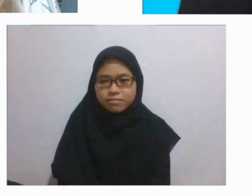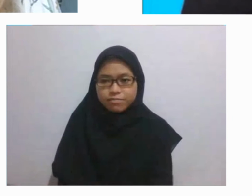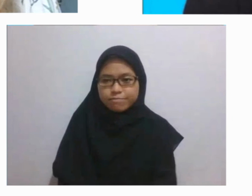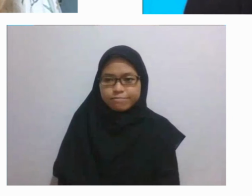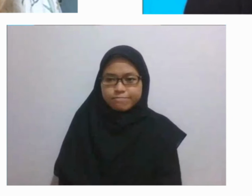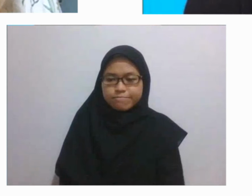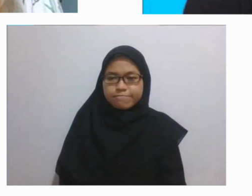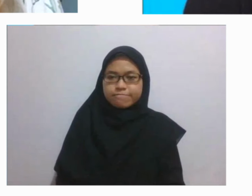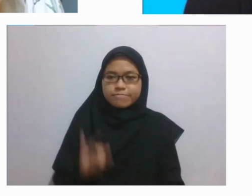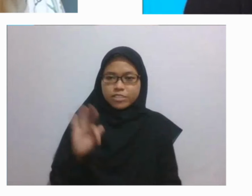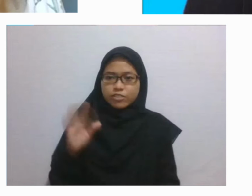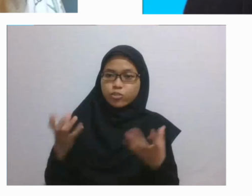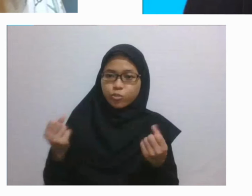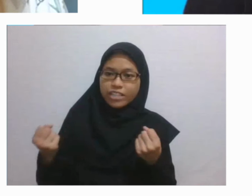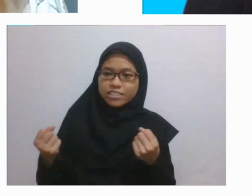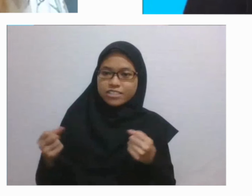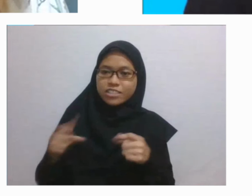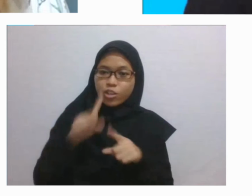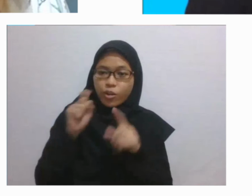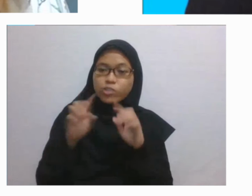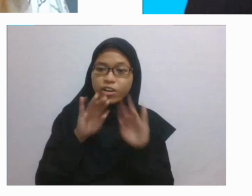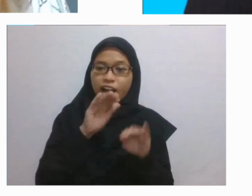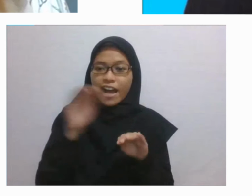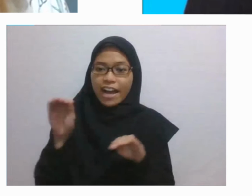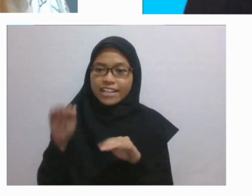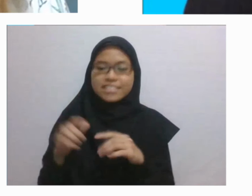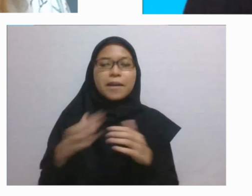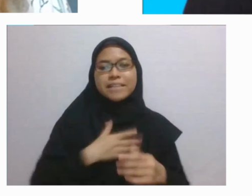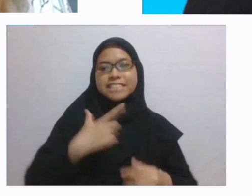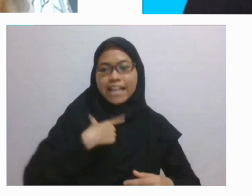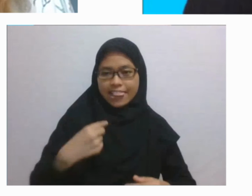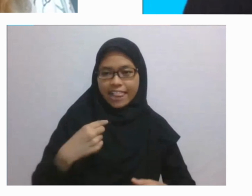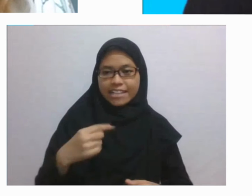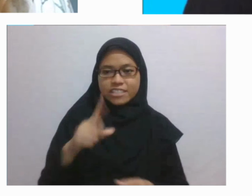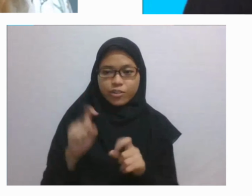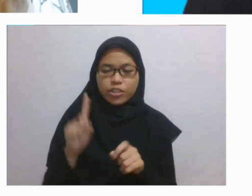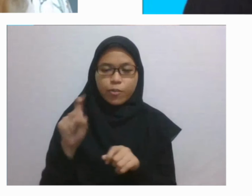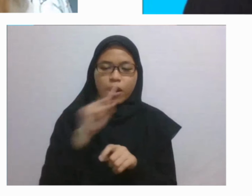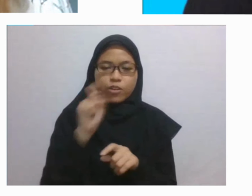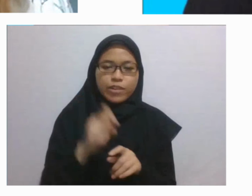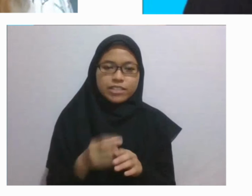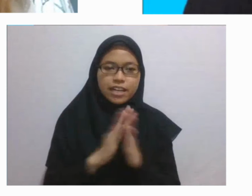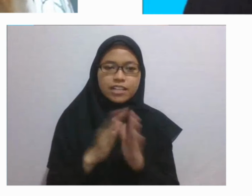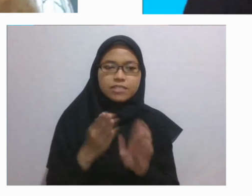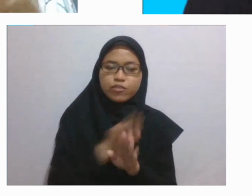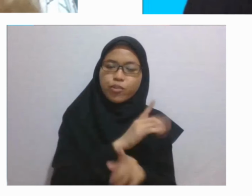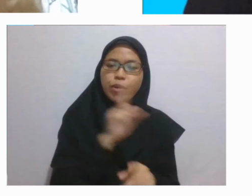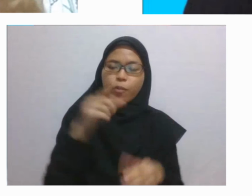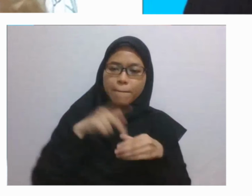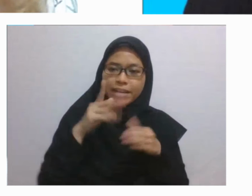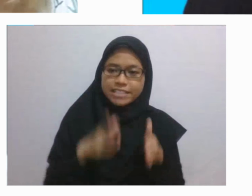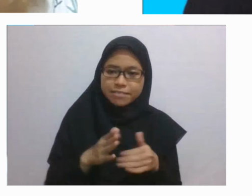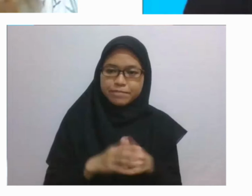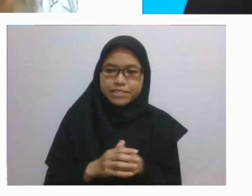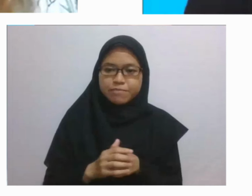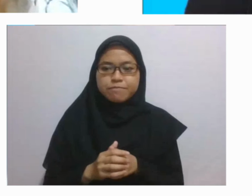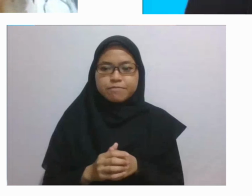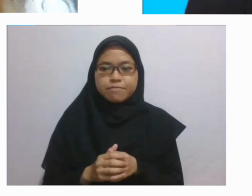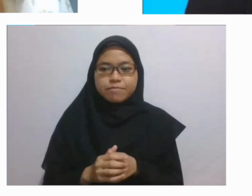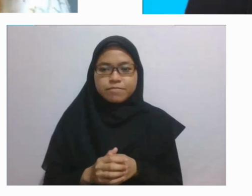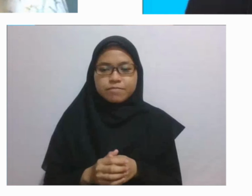asked type in your own questions. But one of the questions that was asked before by one of our participants is, you know, what really